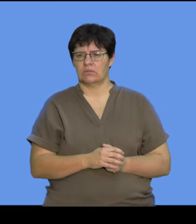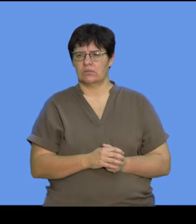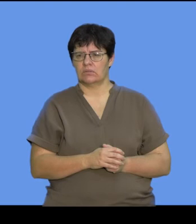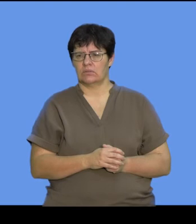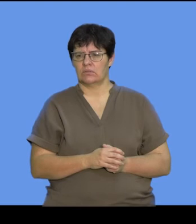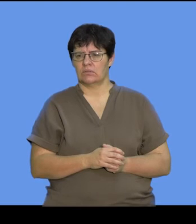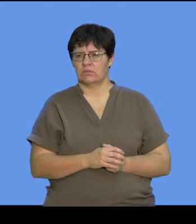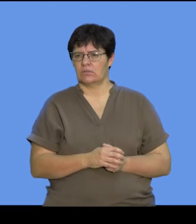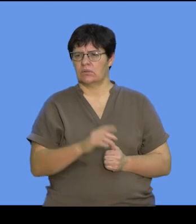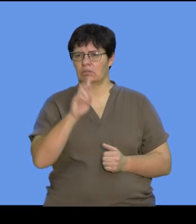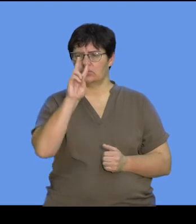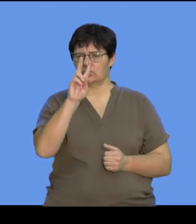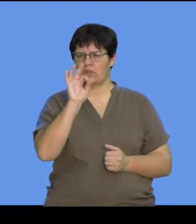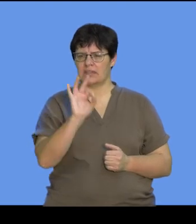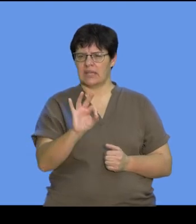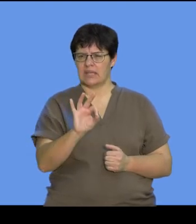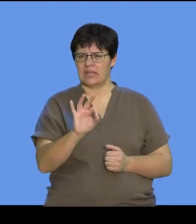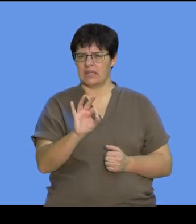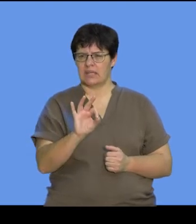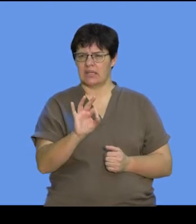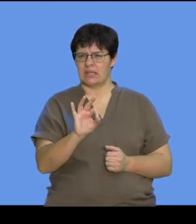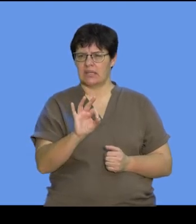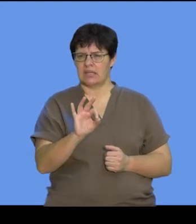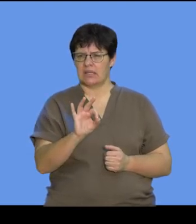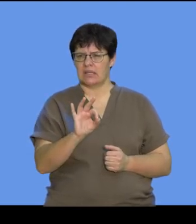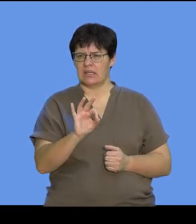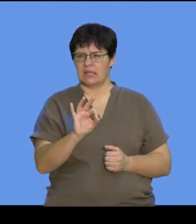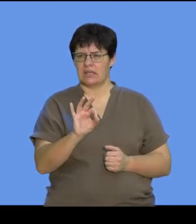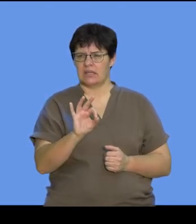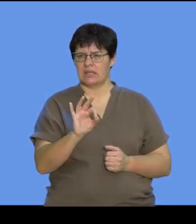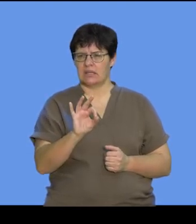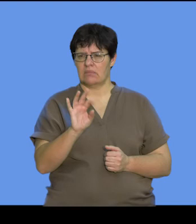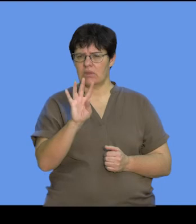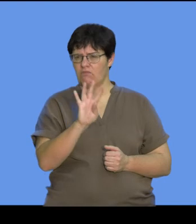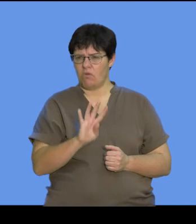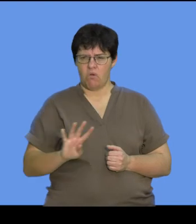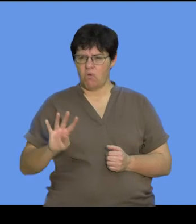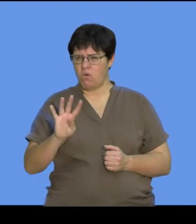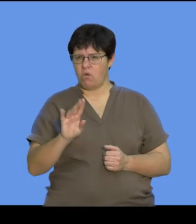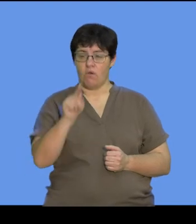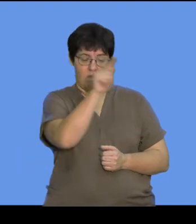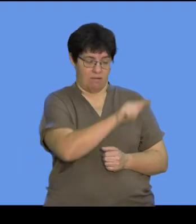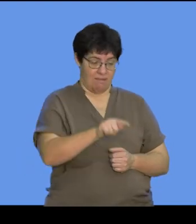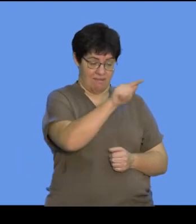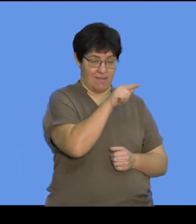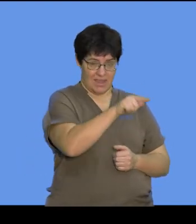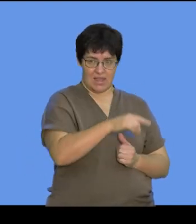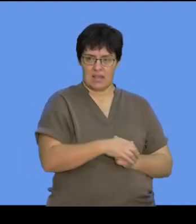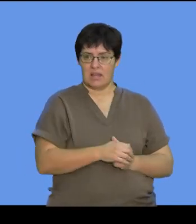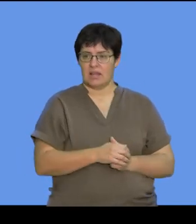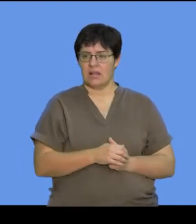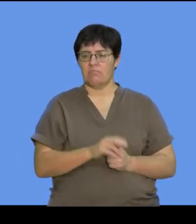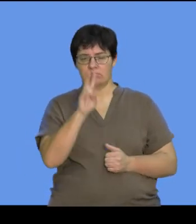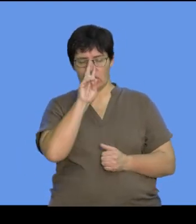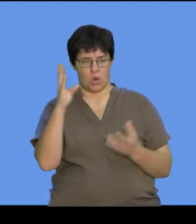to go to 2, 3, and 4. So we're going to put 2, 3, and 4 together. So 4 would be here.